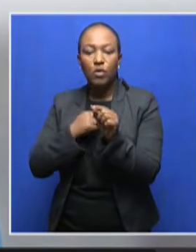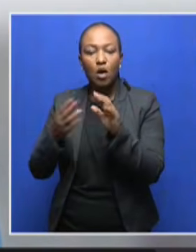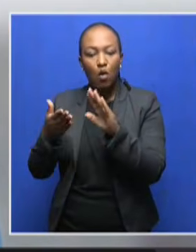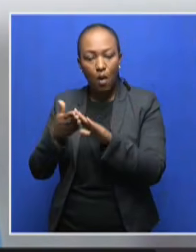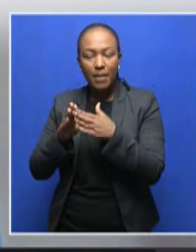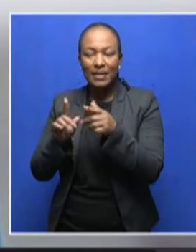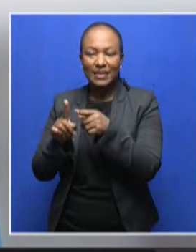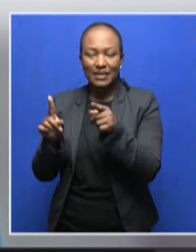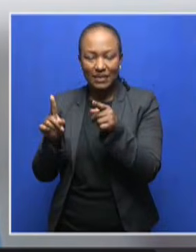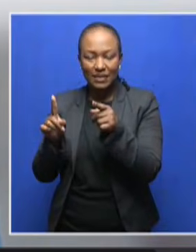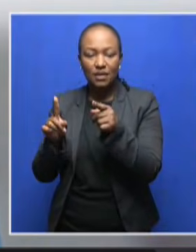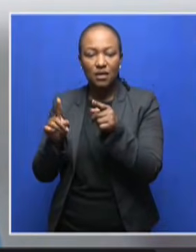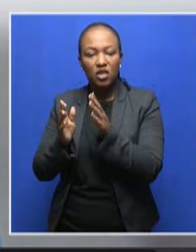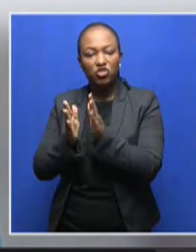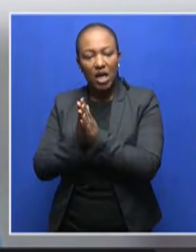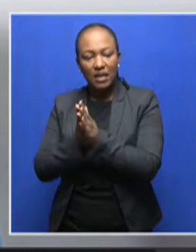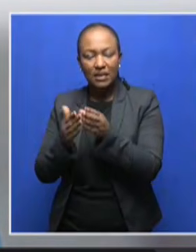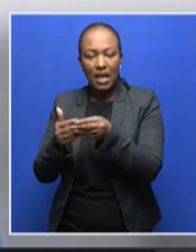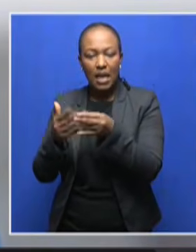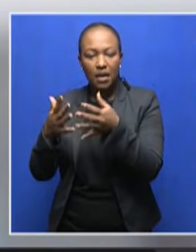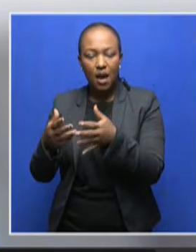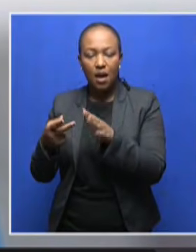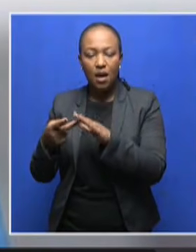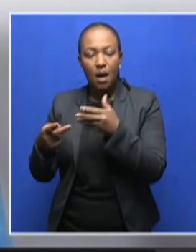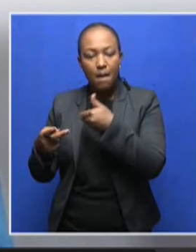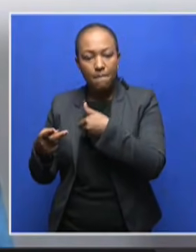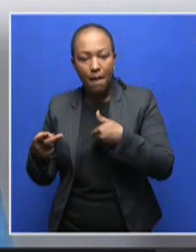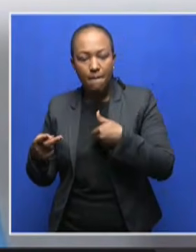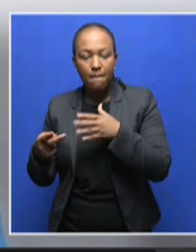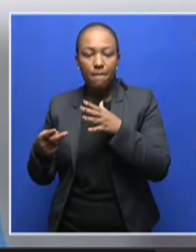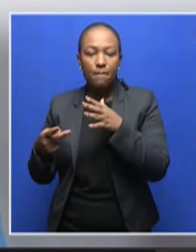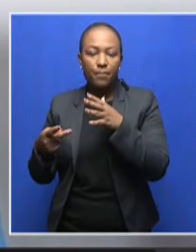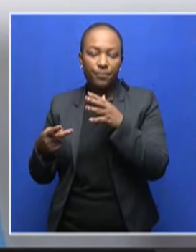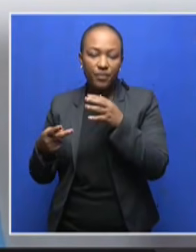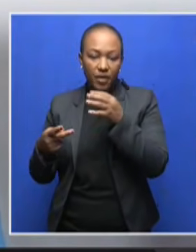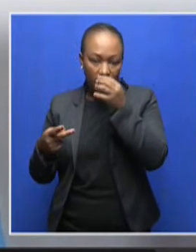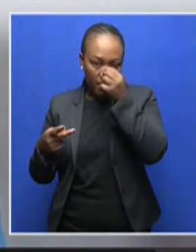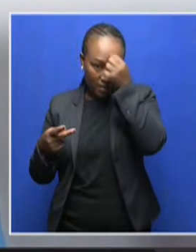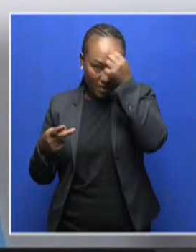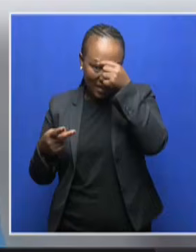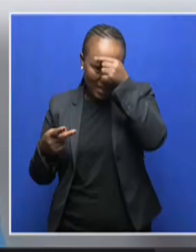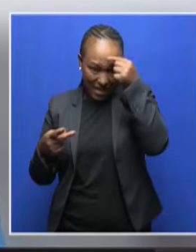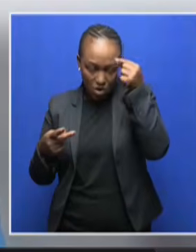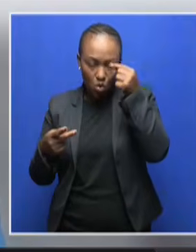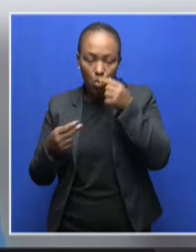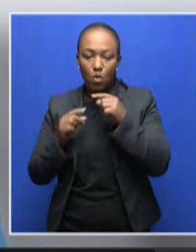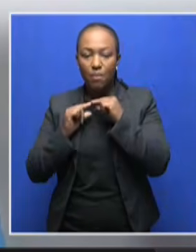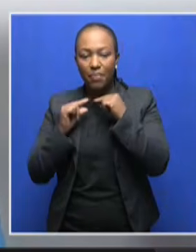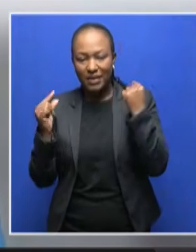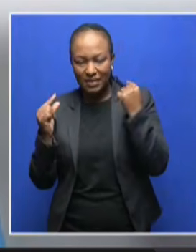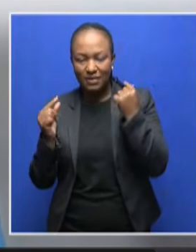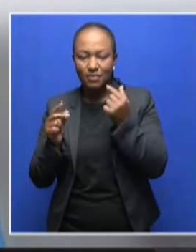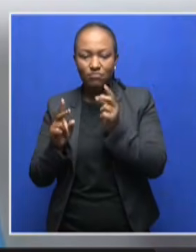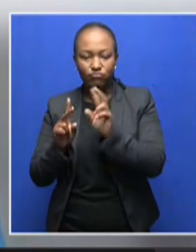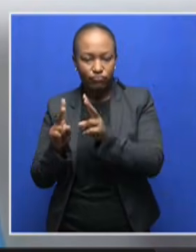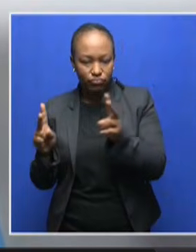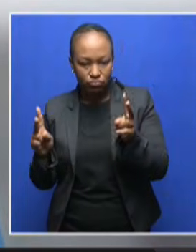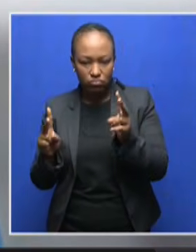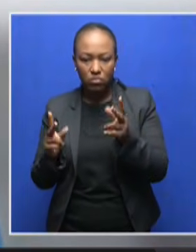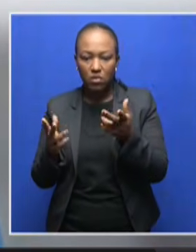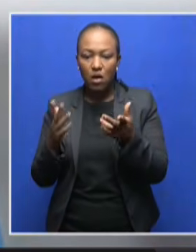to understand, the church leaders, the imams, the Hindu priests. Those are individuals that need to come to the fore, or else we're going to end up